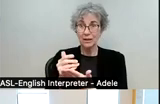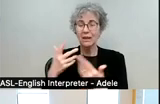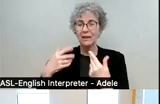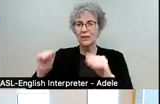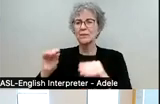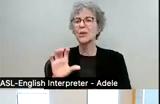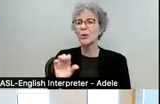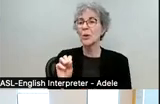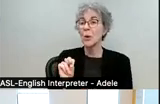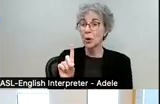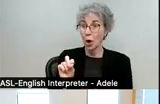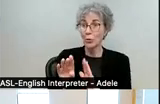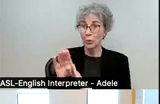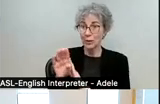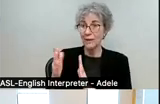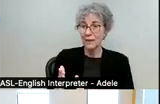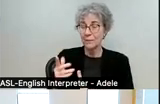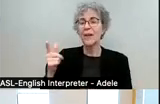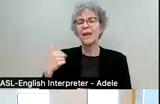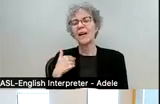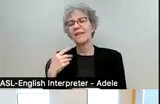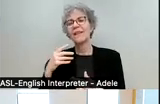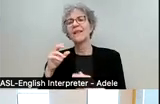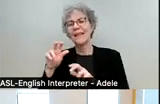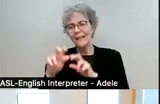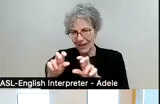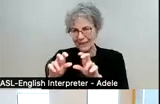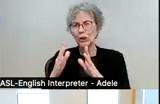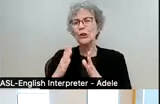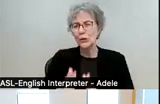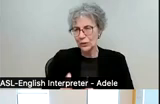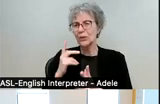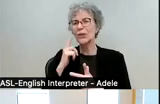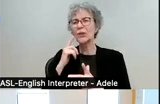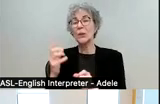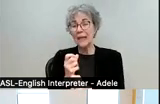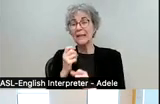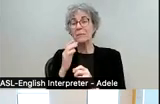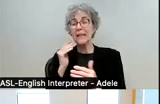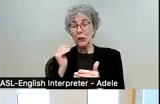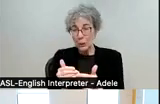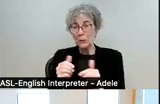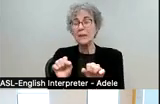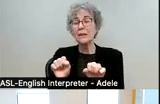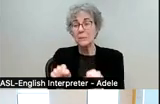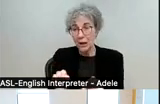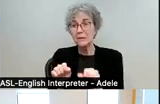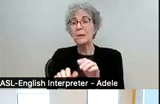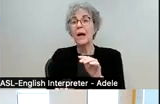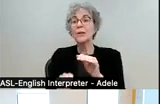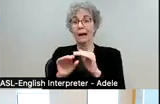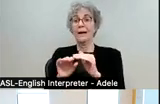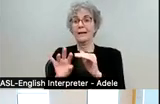condominium developers have investors that get them as close as they can to that 70% out of the gate. So this idea of changing